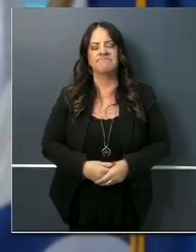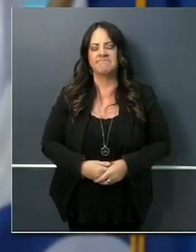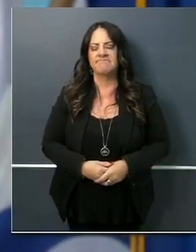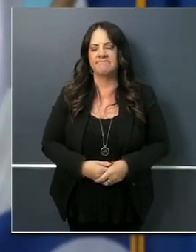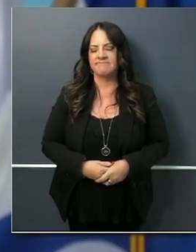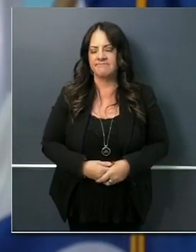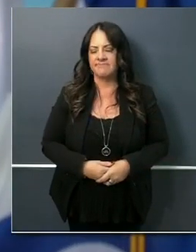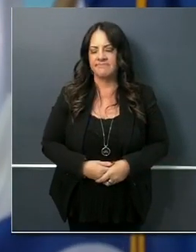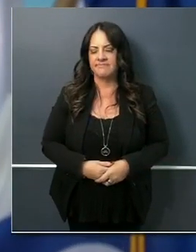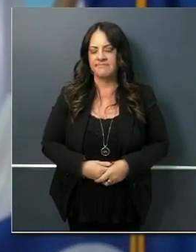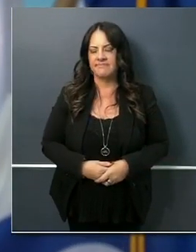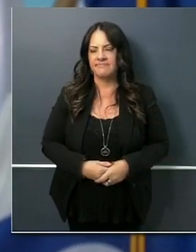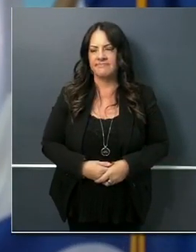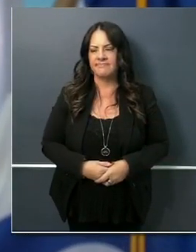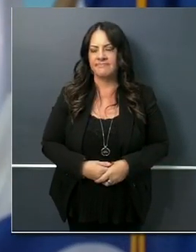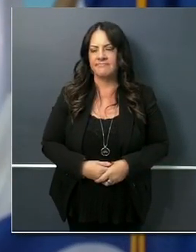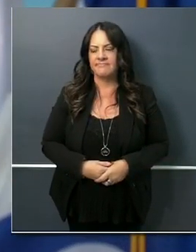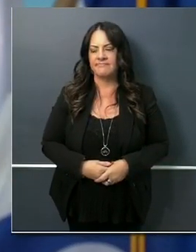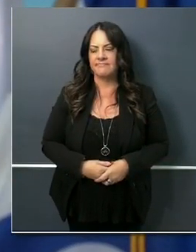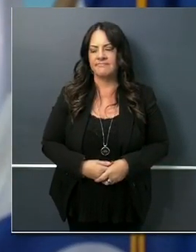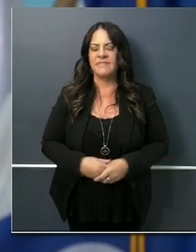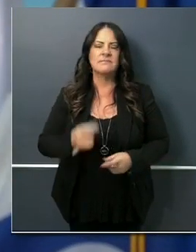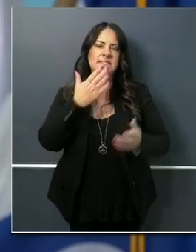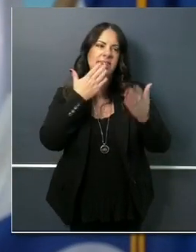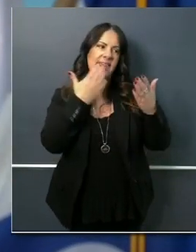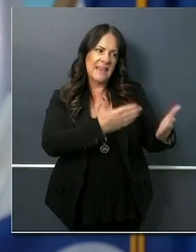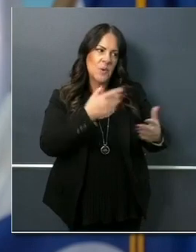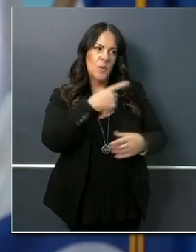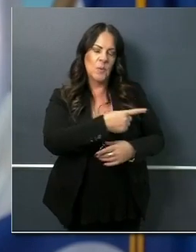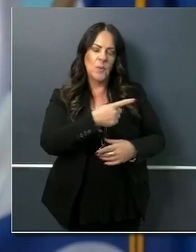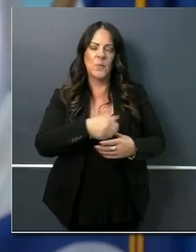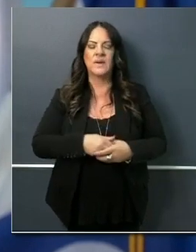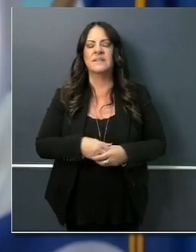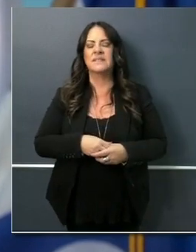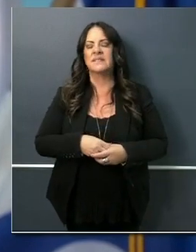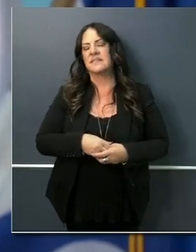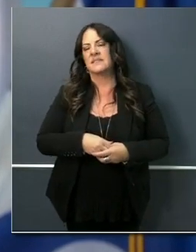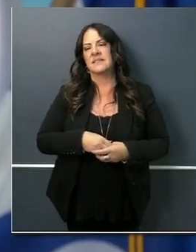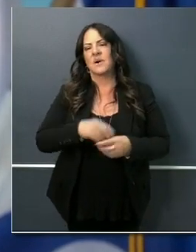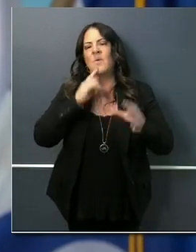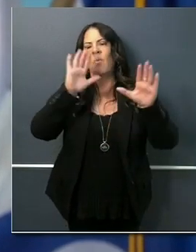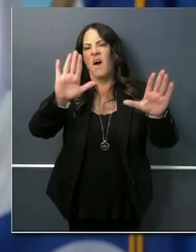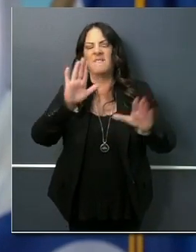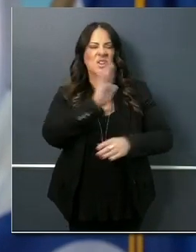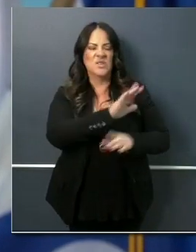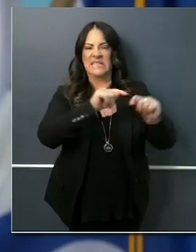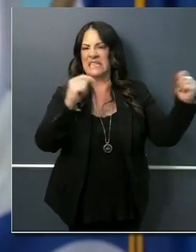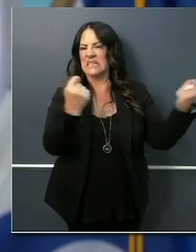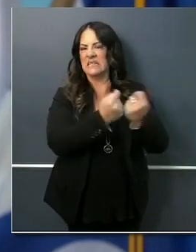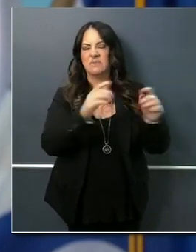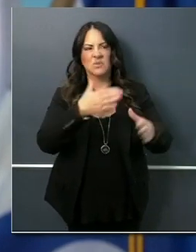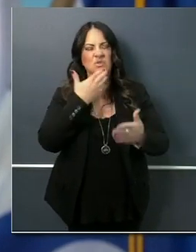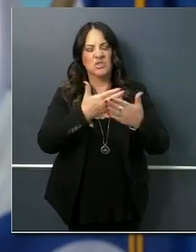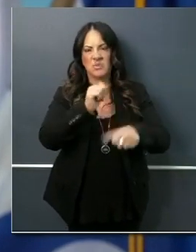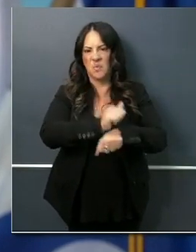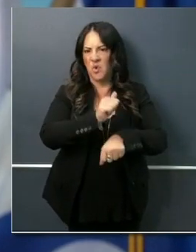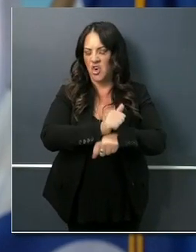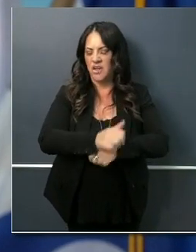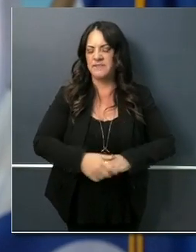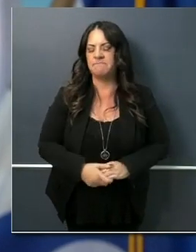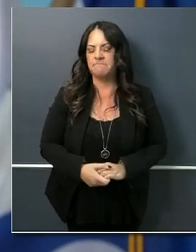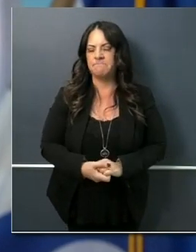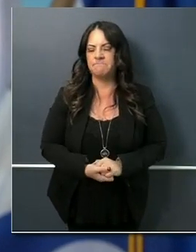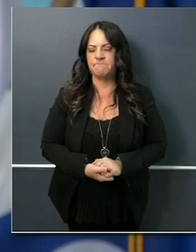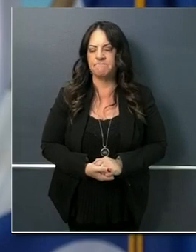Thank you, Director Johnson, and again, compliment to your outstanding team and the good work they're doing. I also want to extend a point of